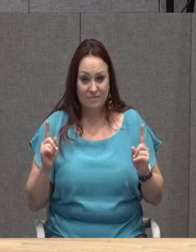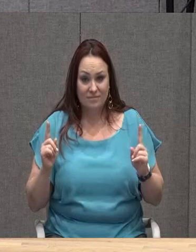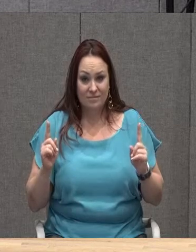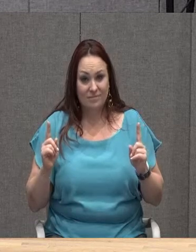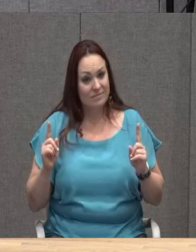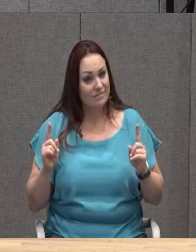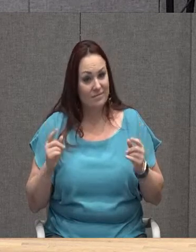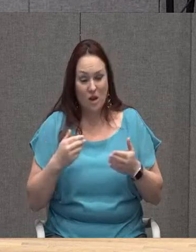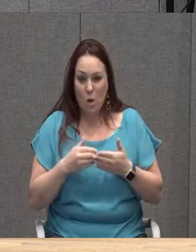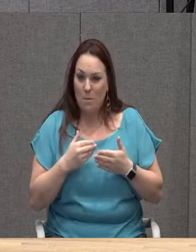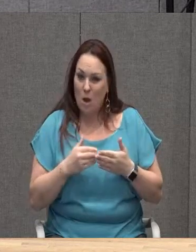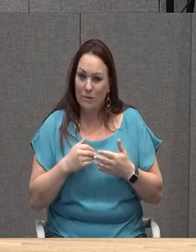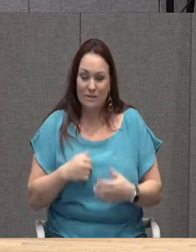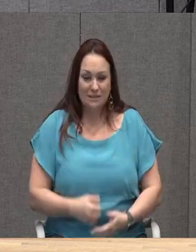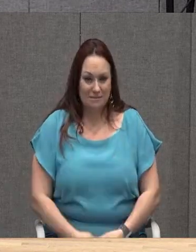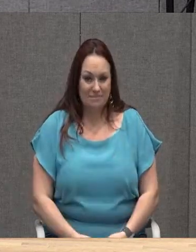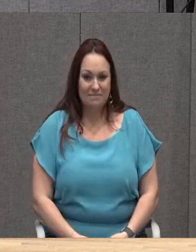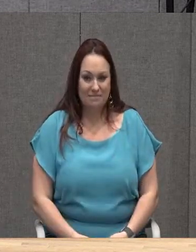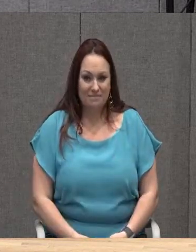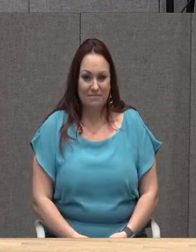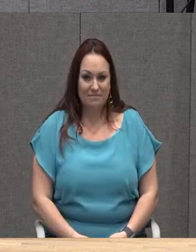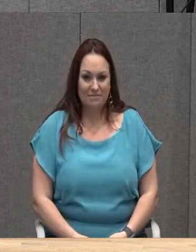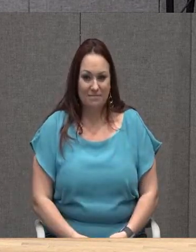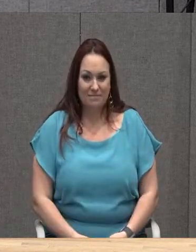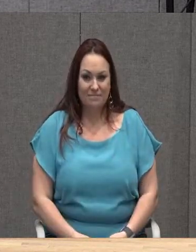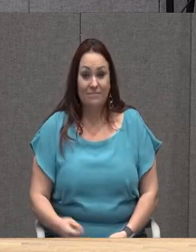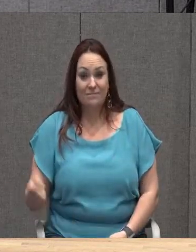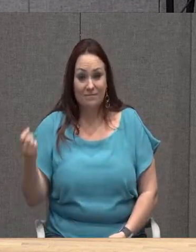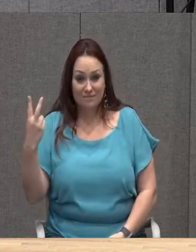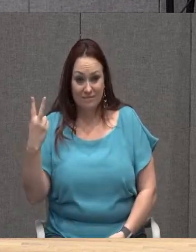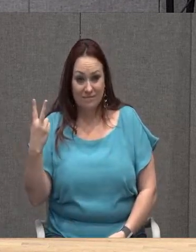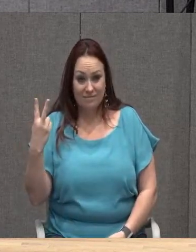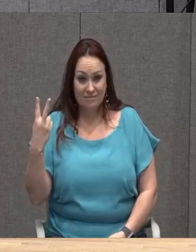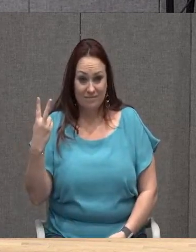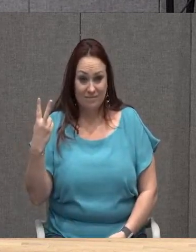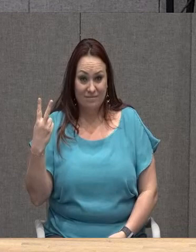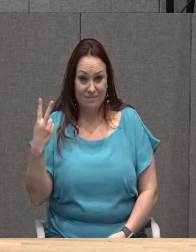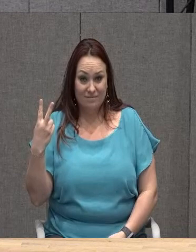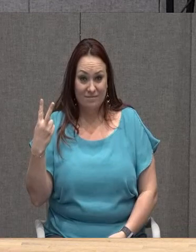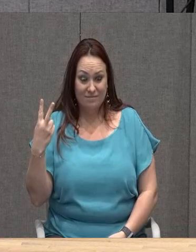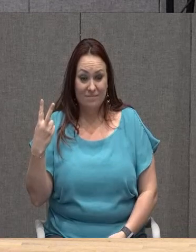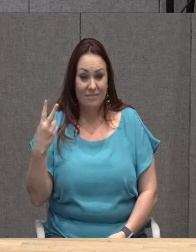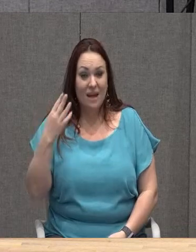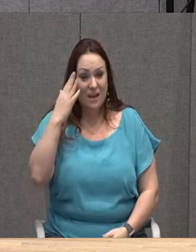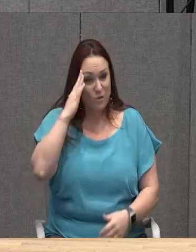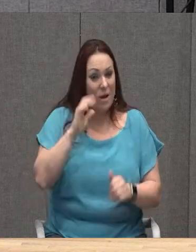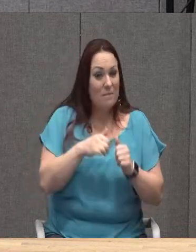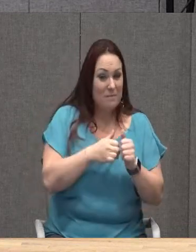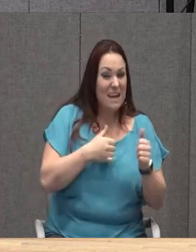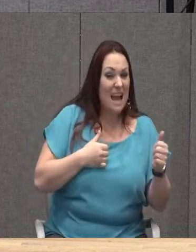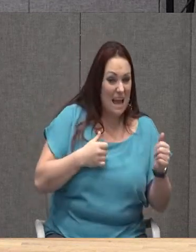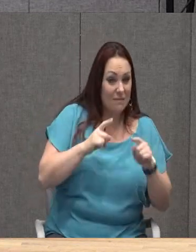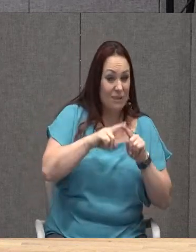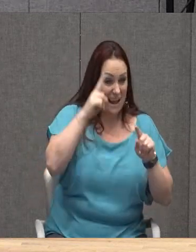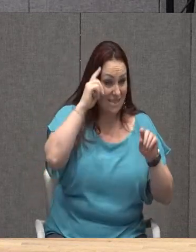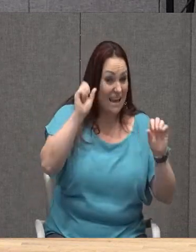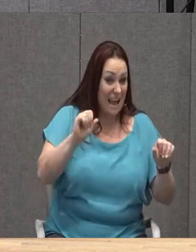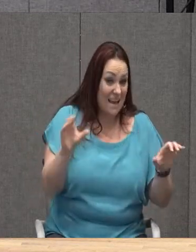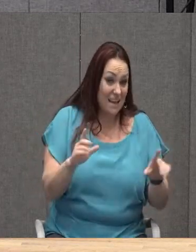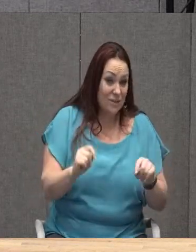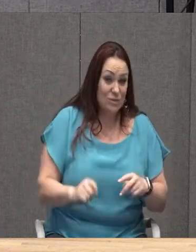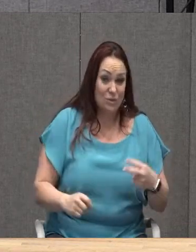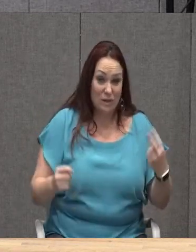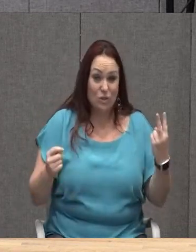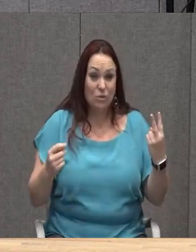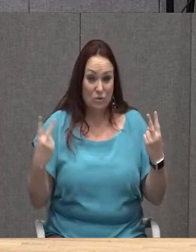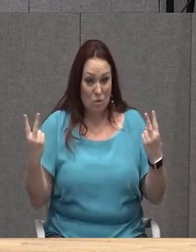Ooh, almost. Keep thinking Two. positive thoughts. I know I'm behind, but I think I can do it.